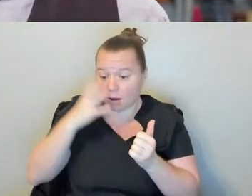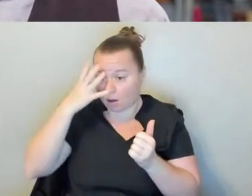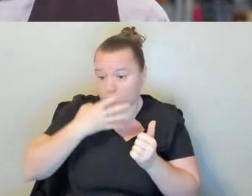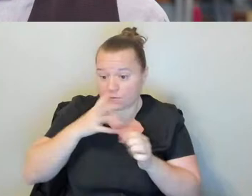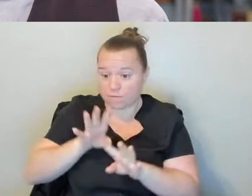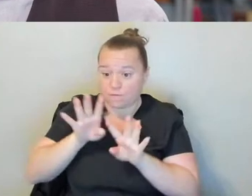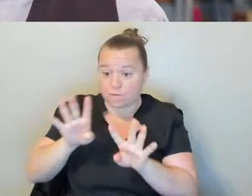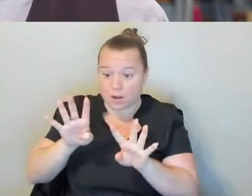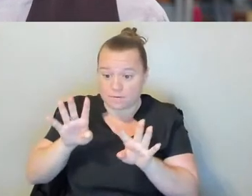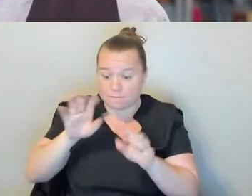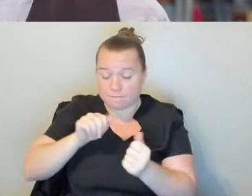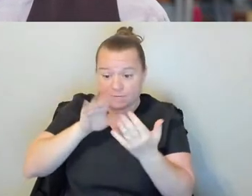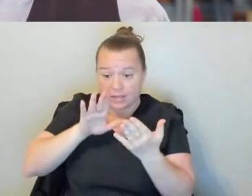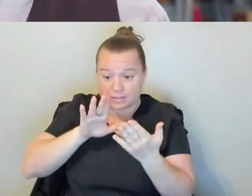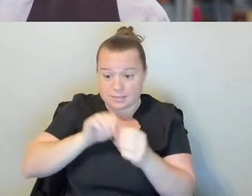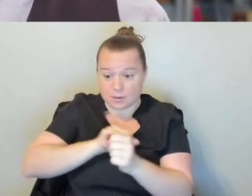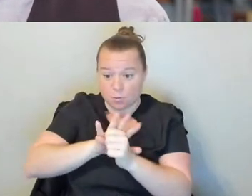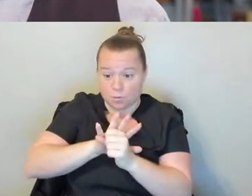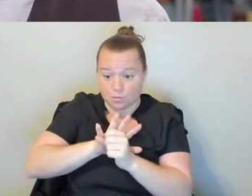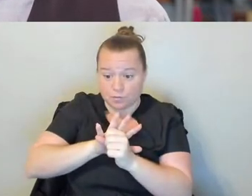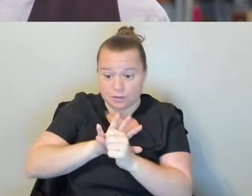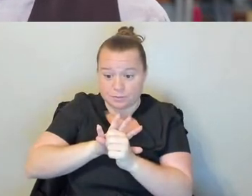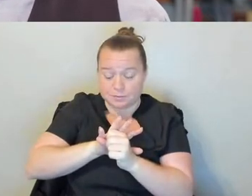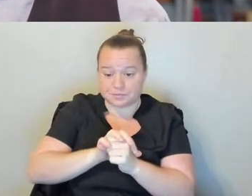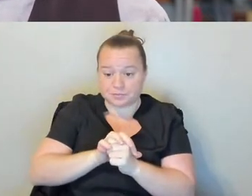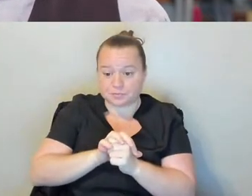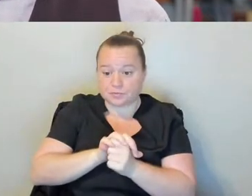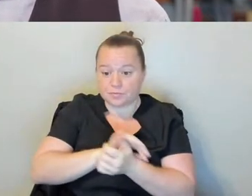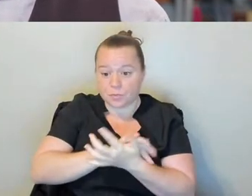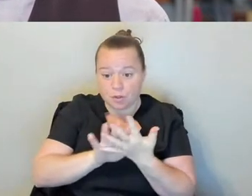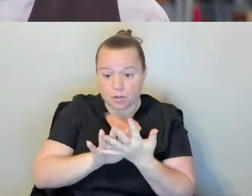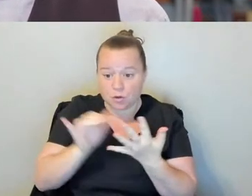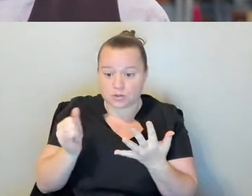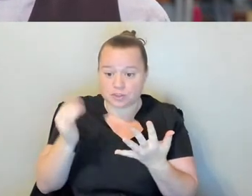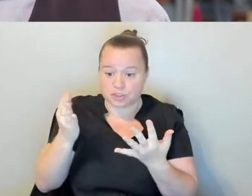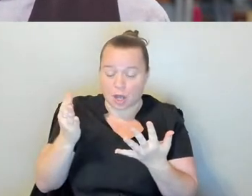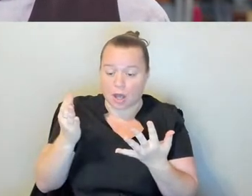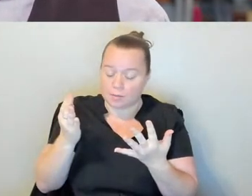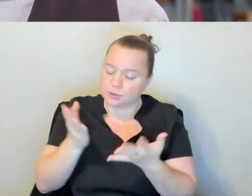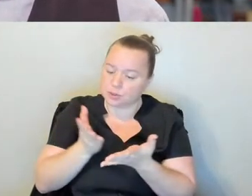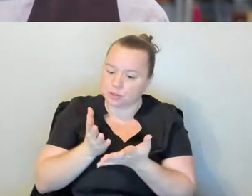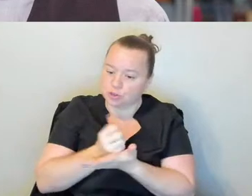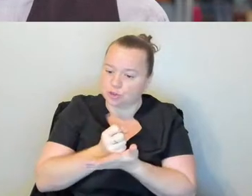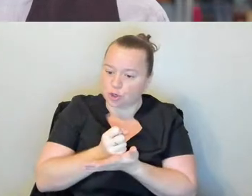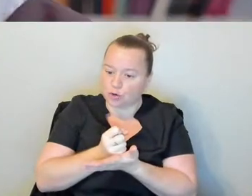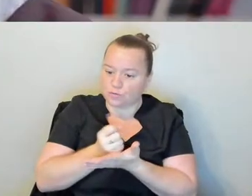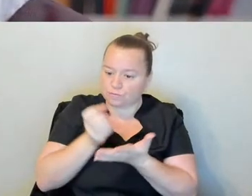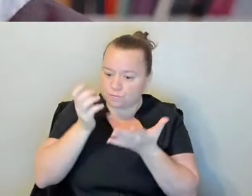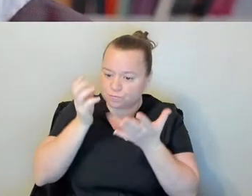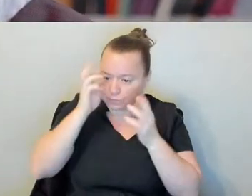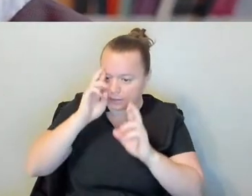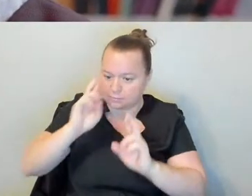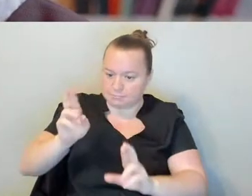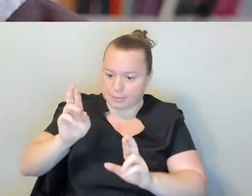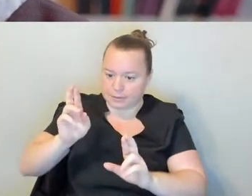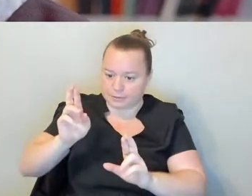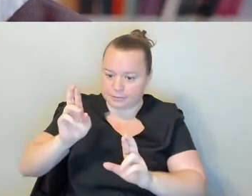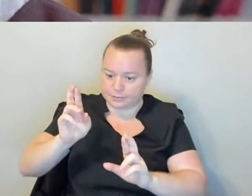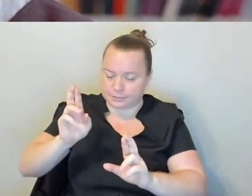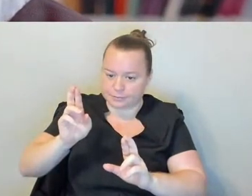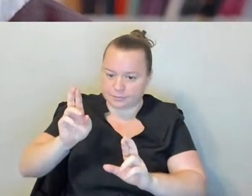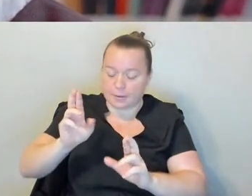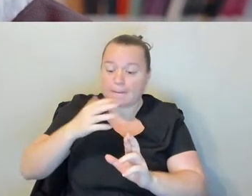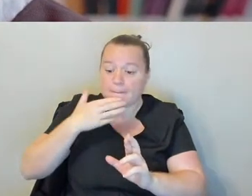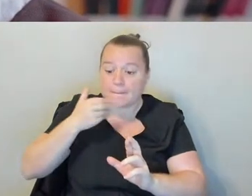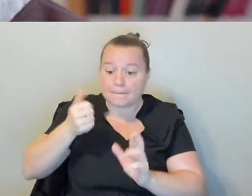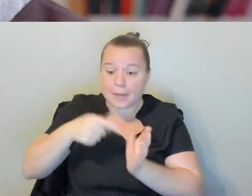COVID pandemic. These jobs deserve respect, and not through clapping, but through better pay